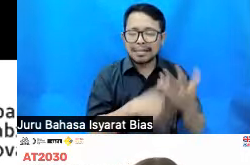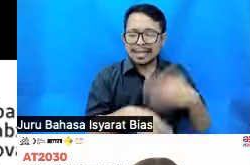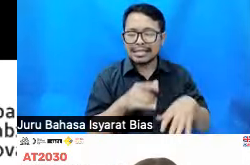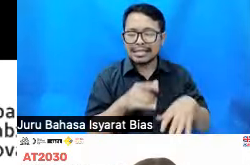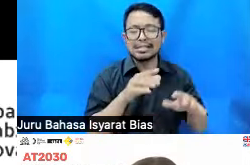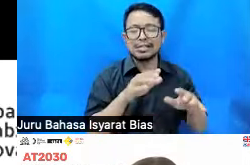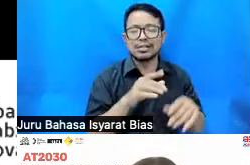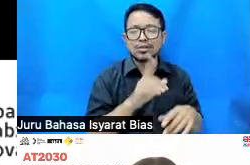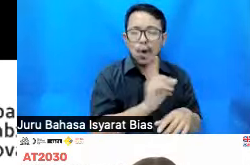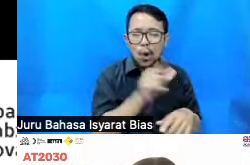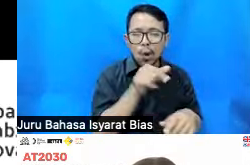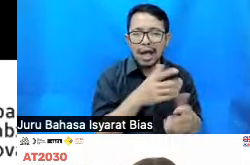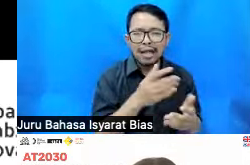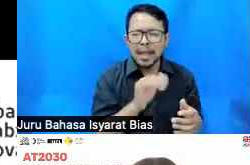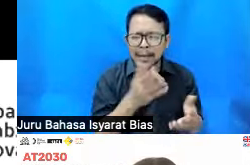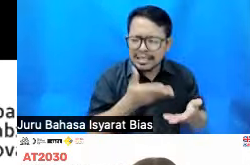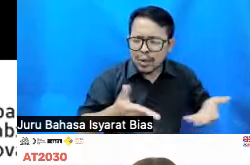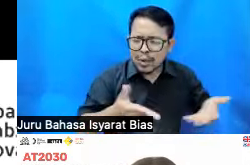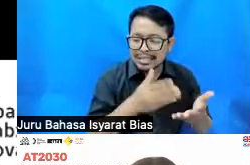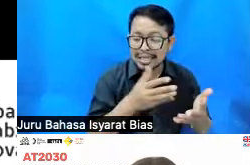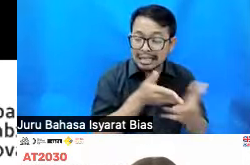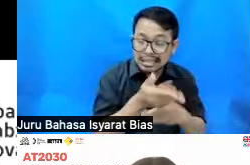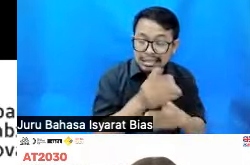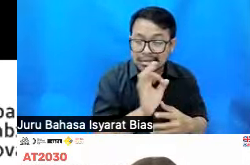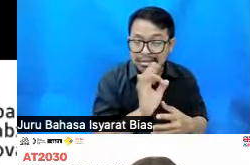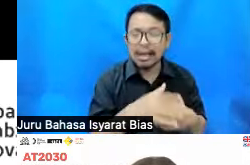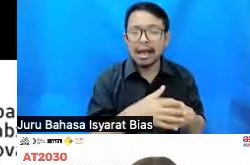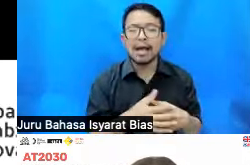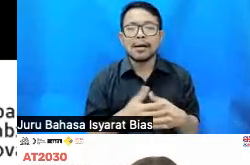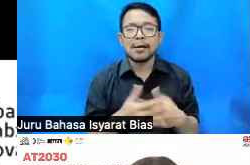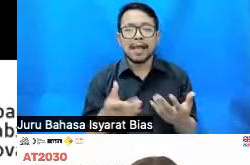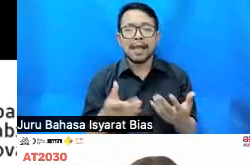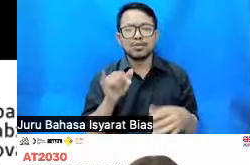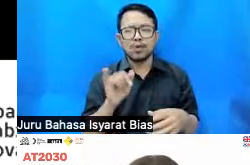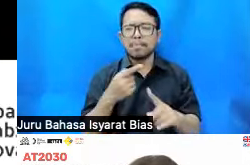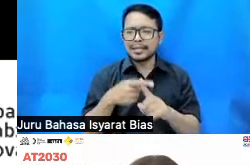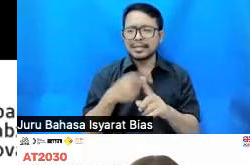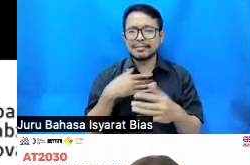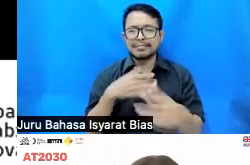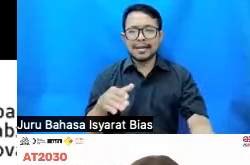Thirdly, to research barriers and opportunities for inclusive design and planning in the city.